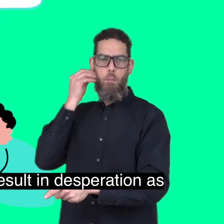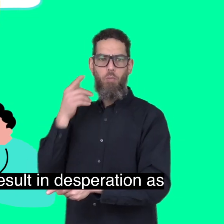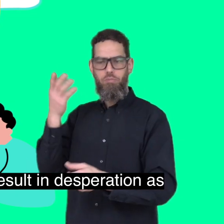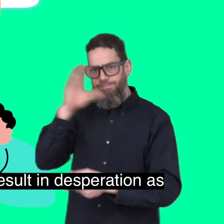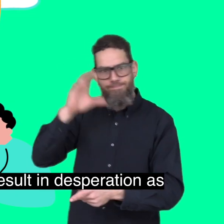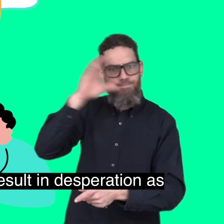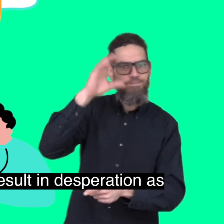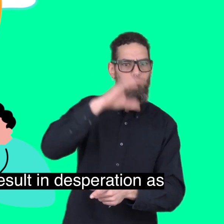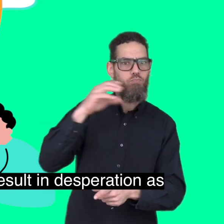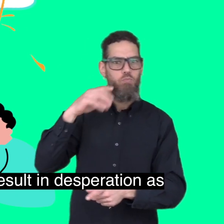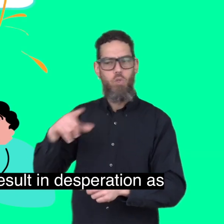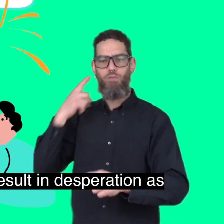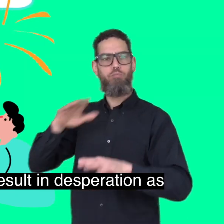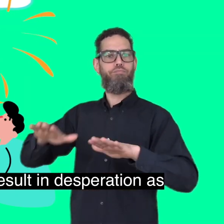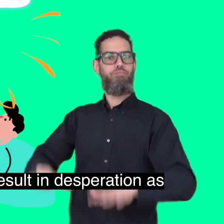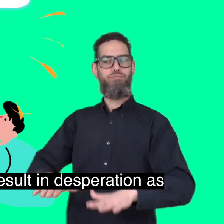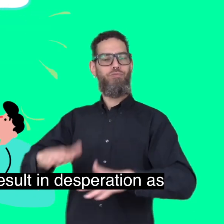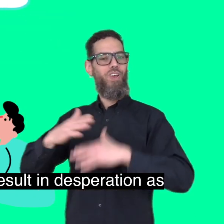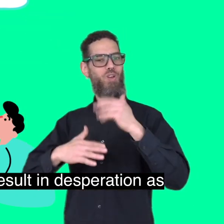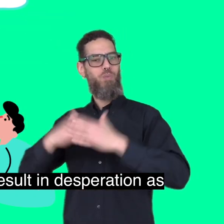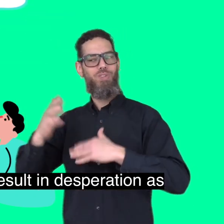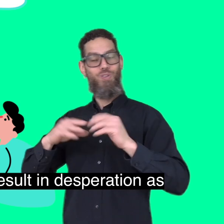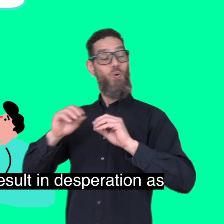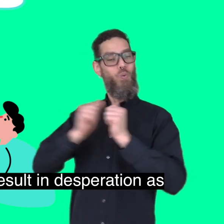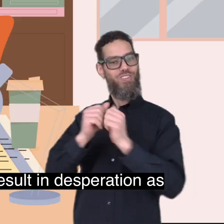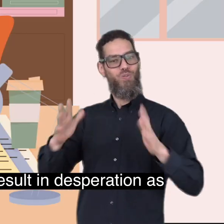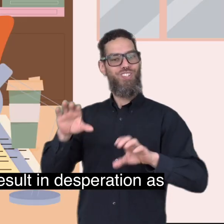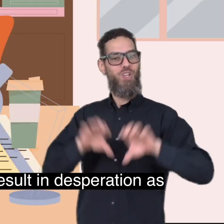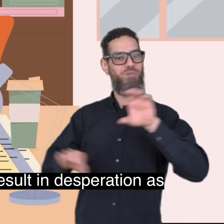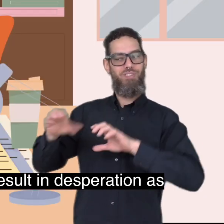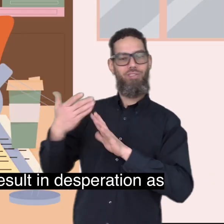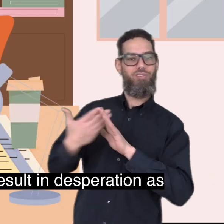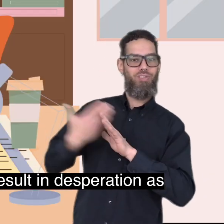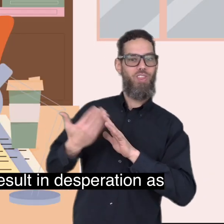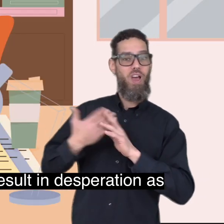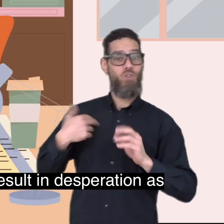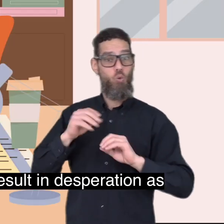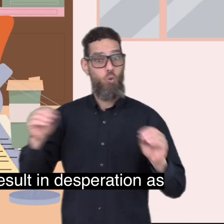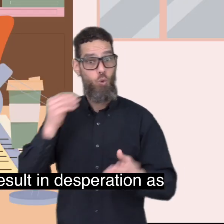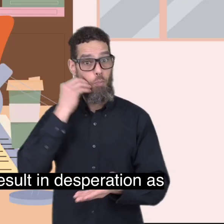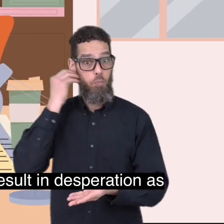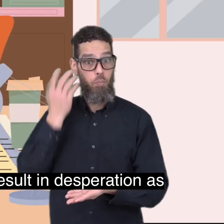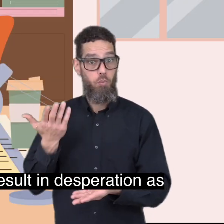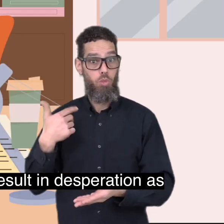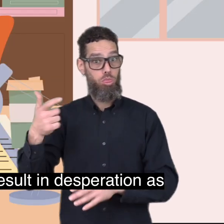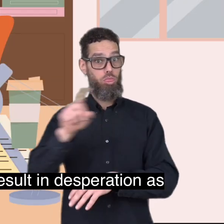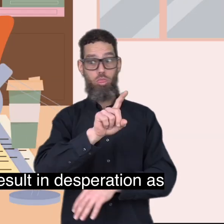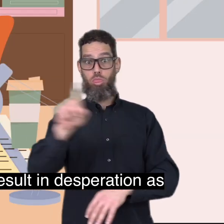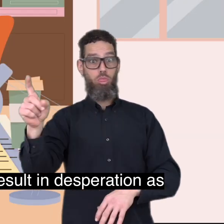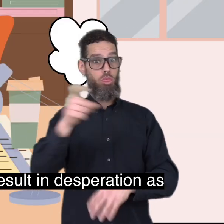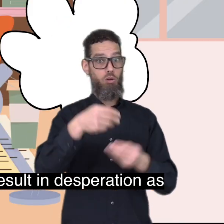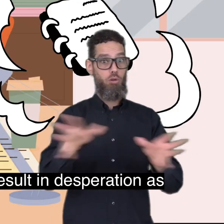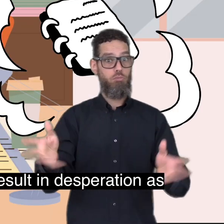serious issue and can result in desperation as homelessness sets in. MCS is a serious and debilitating condition,